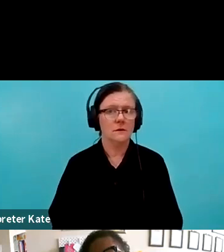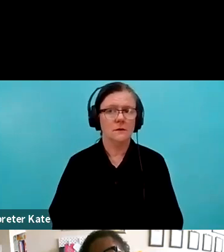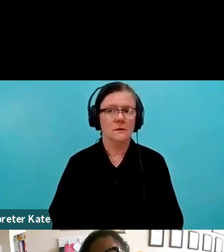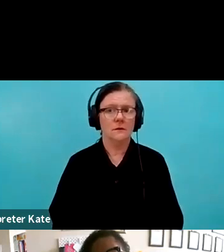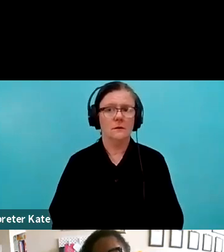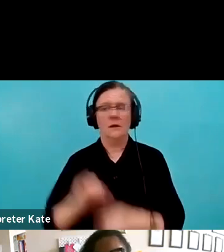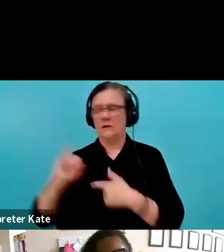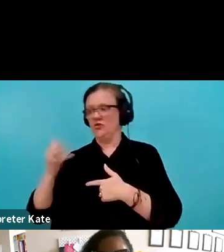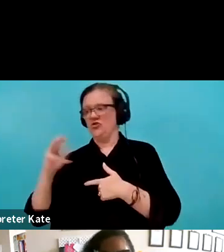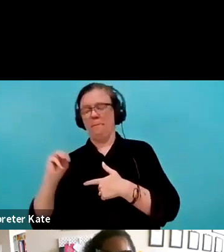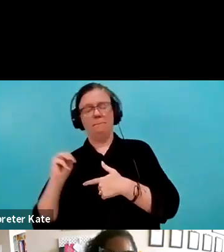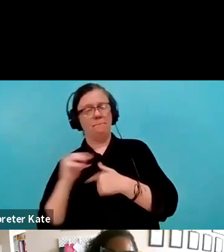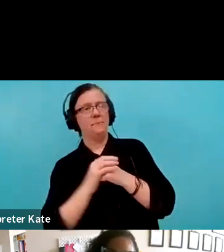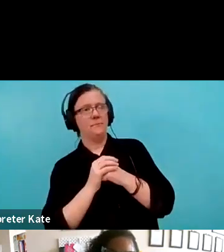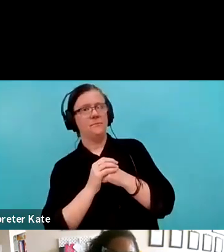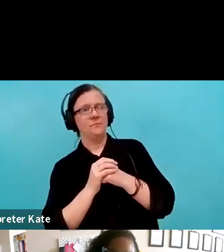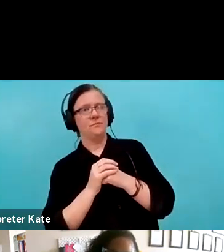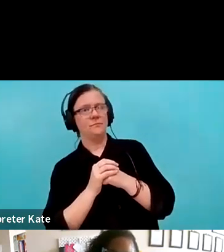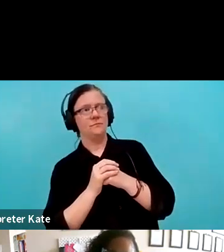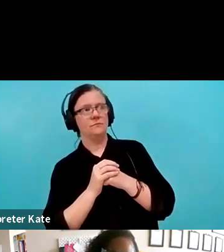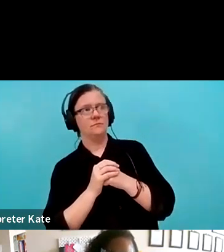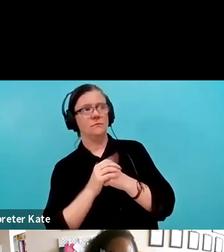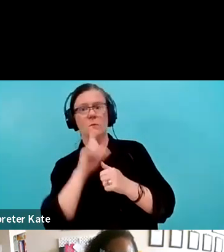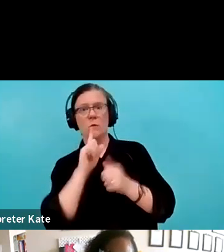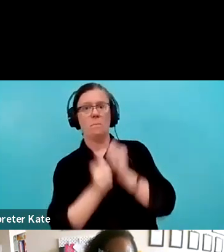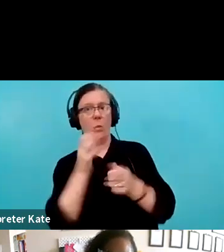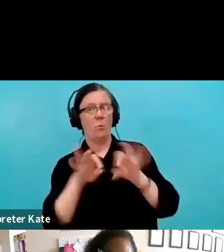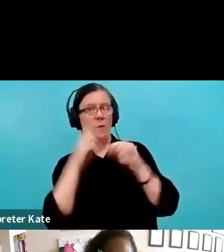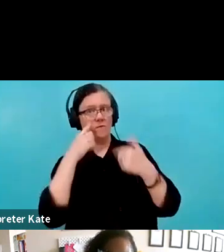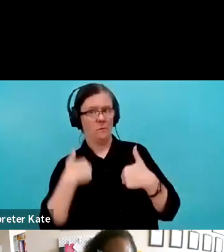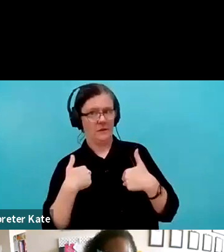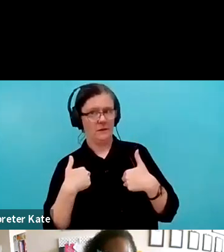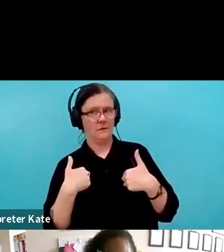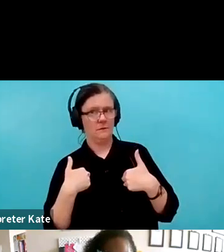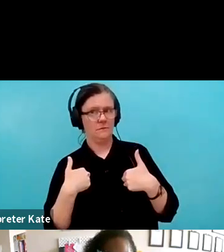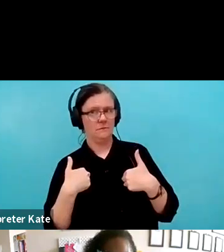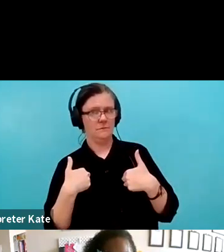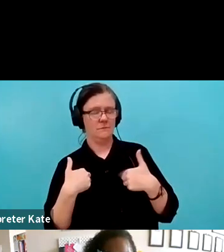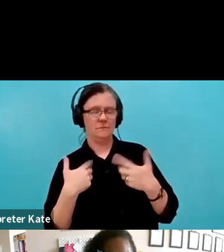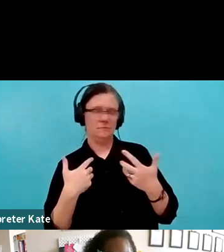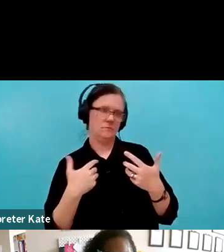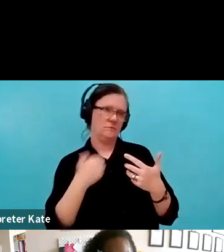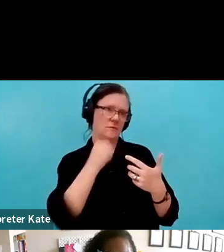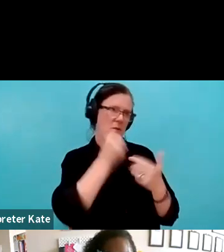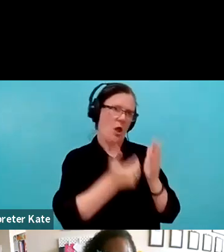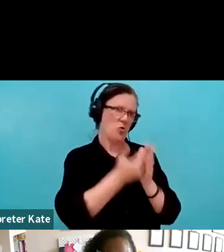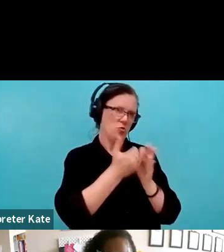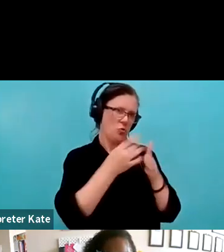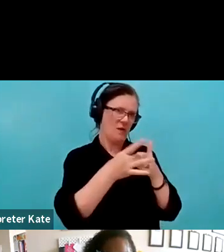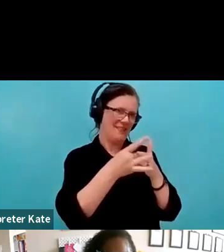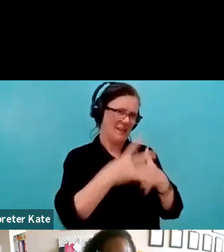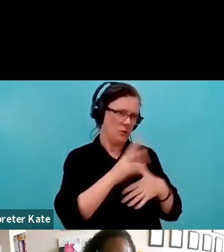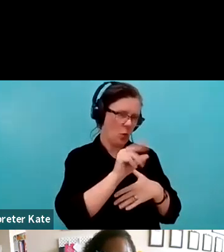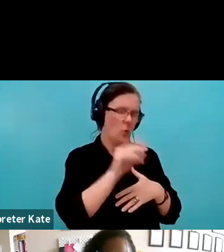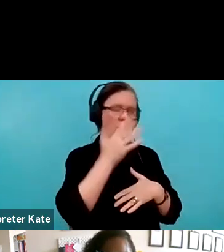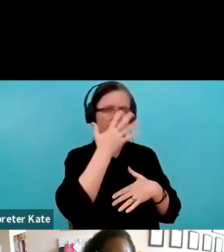I think at least what's been important to me, even though I'm not an emerging, leader,